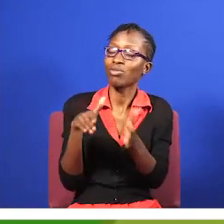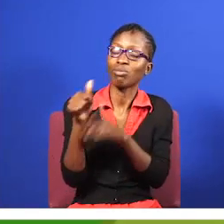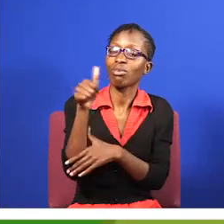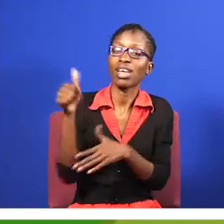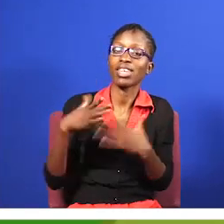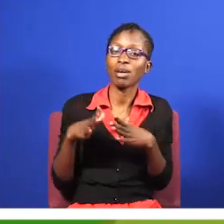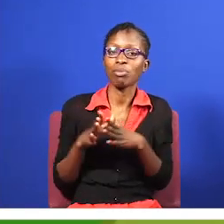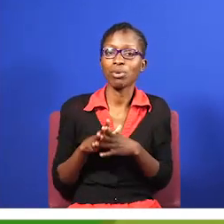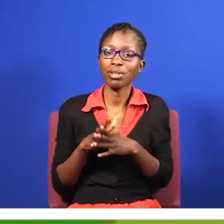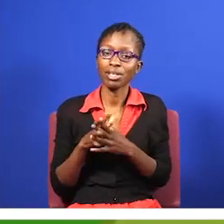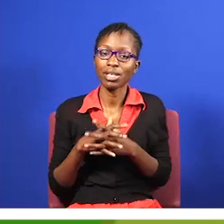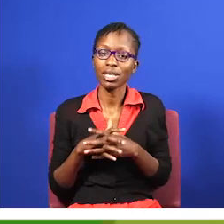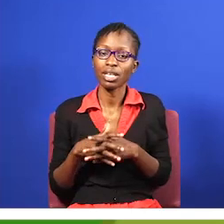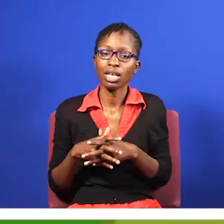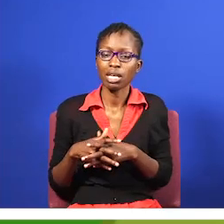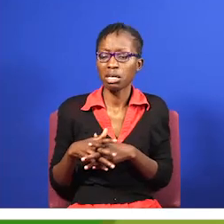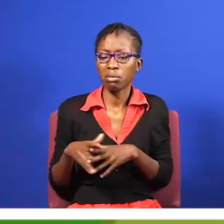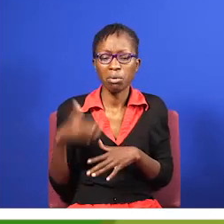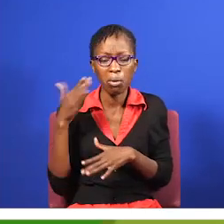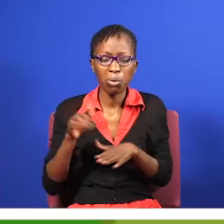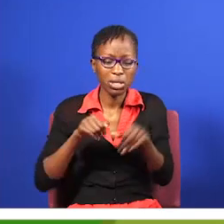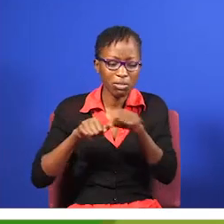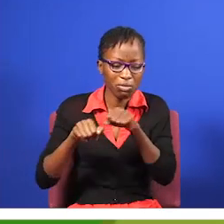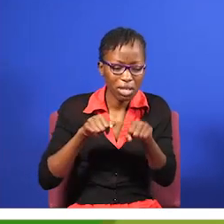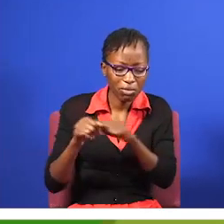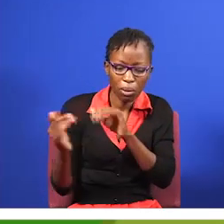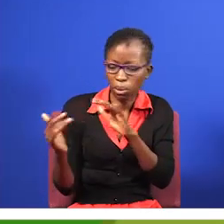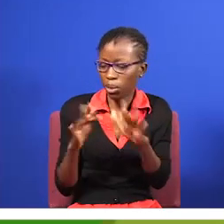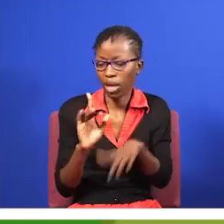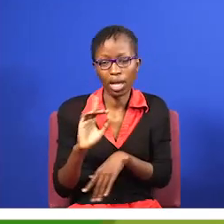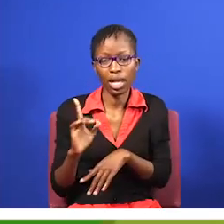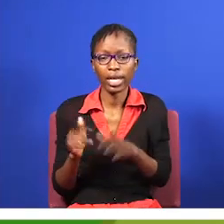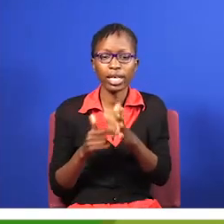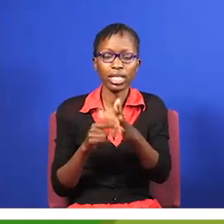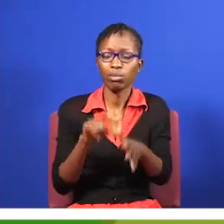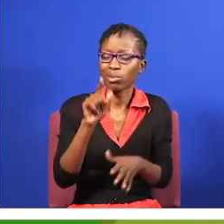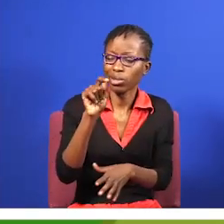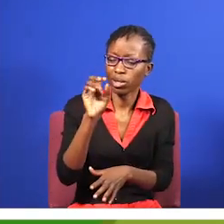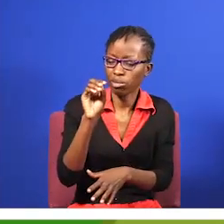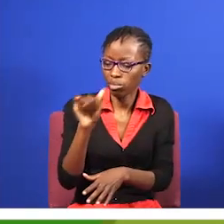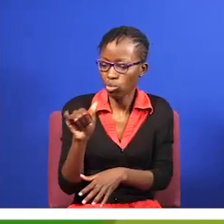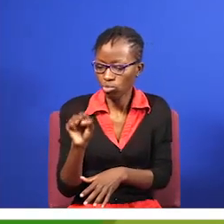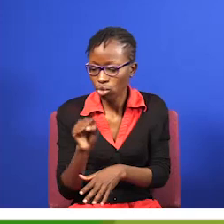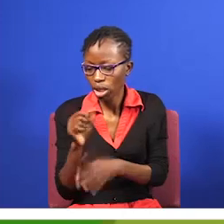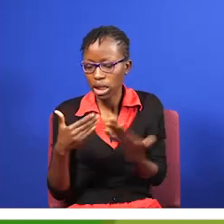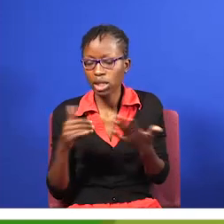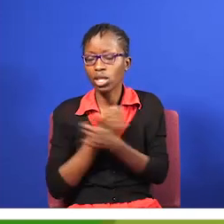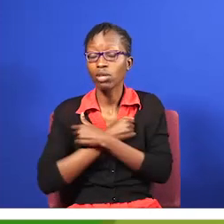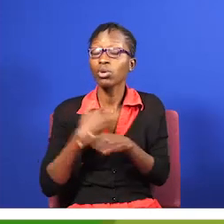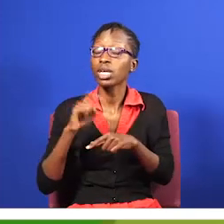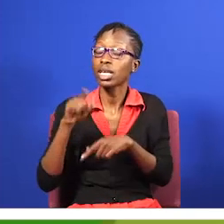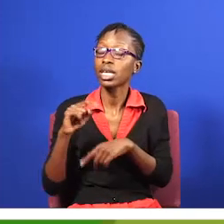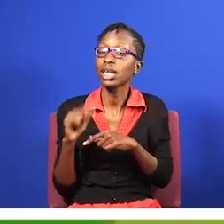the others. We don't need to fight with them over, like, for instance, our toys, things that we like. We need